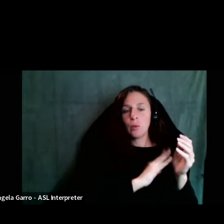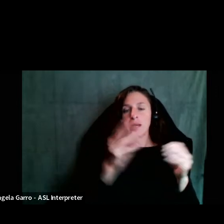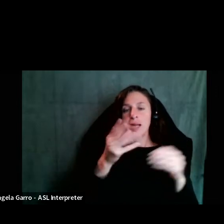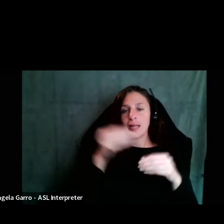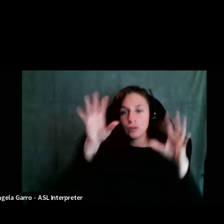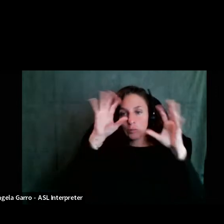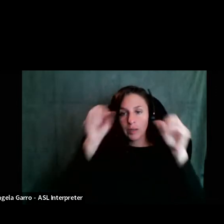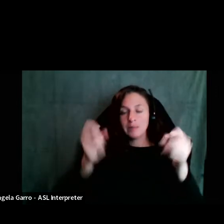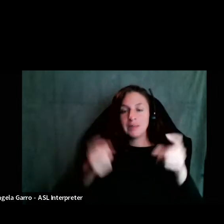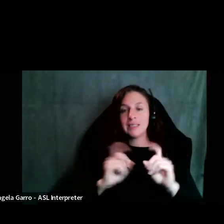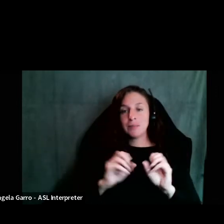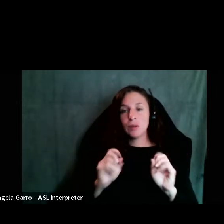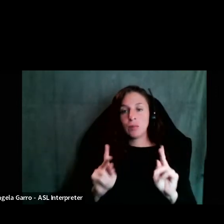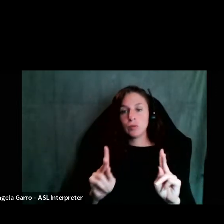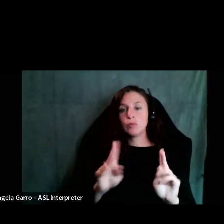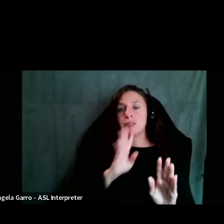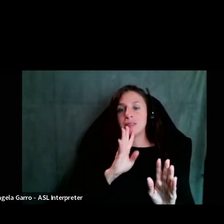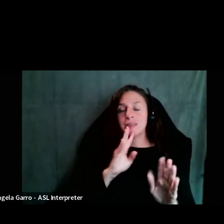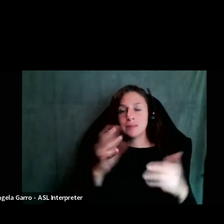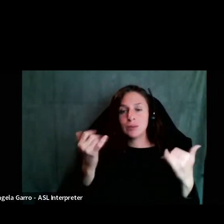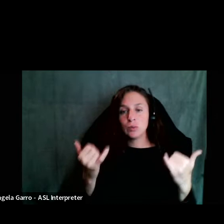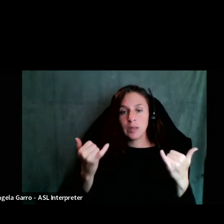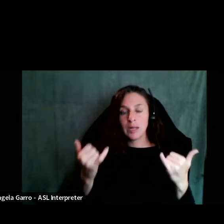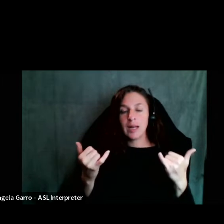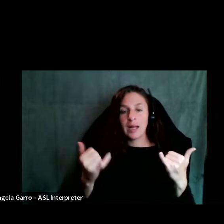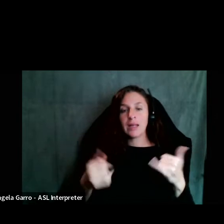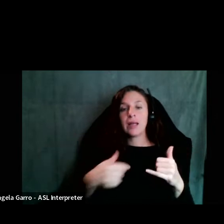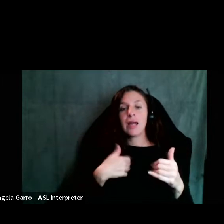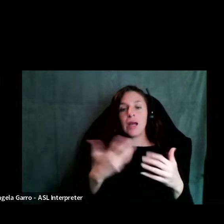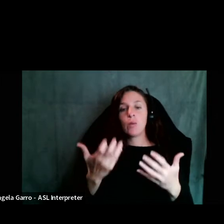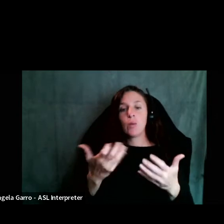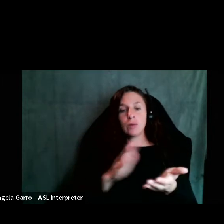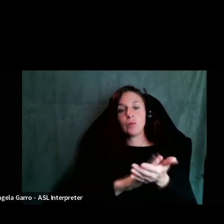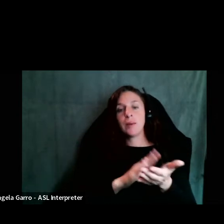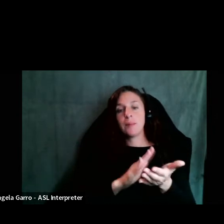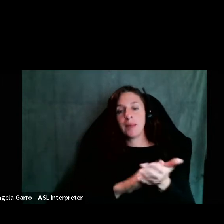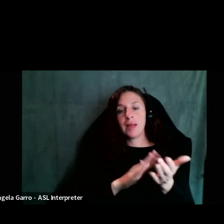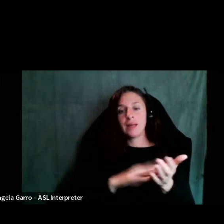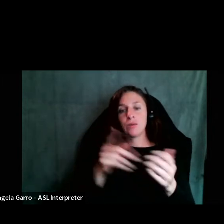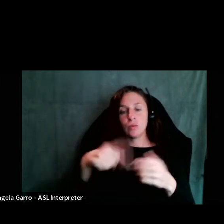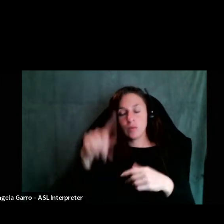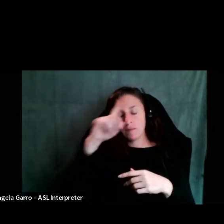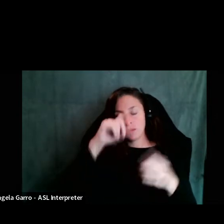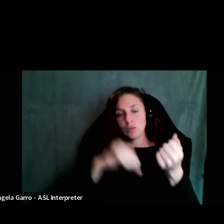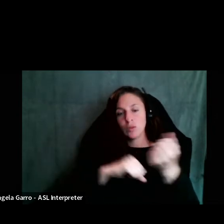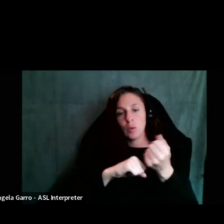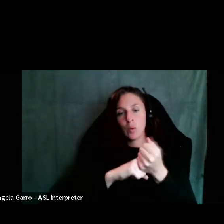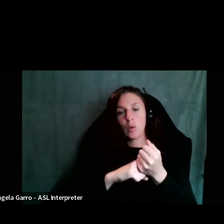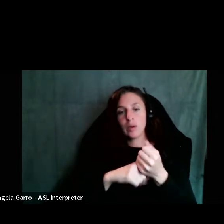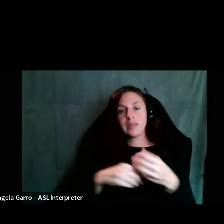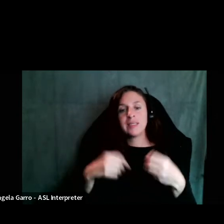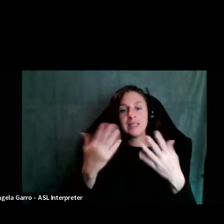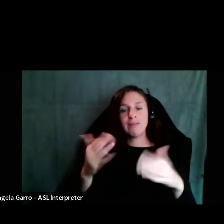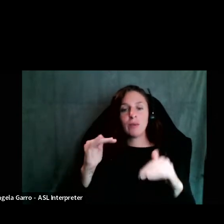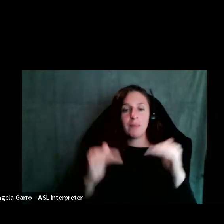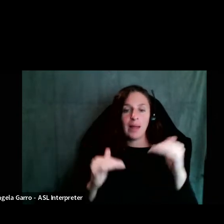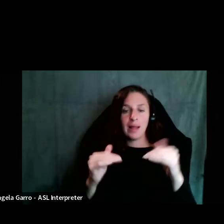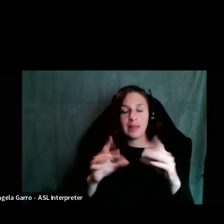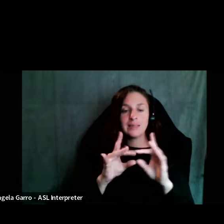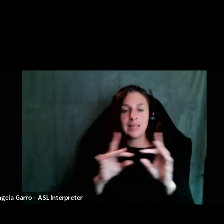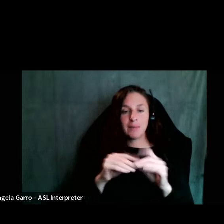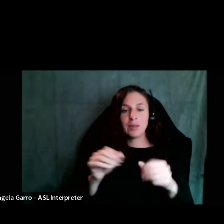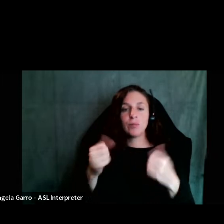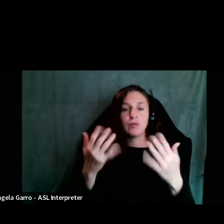for giving me the opportunity to speak today. And I would like to commend you for your support in issuing a balanced statement and providing a